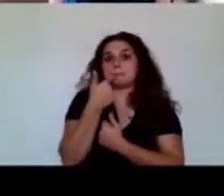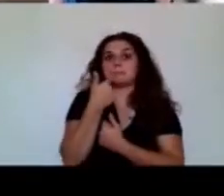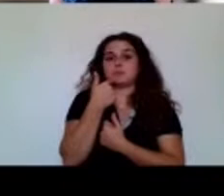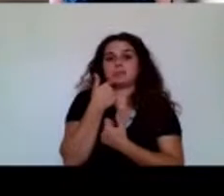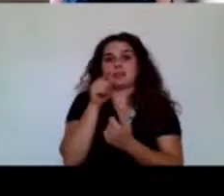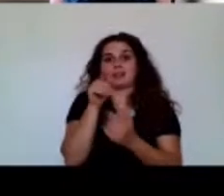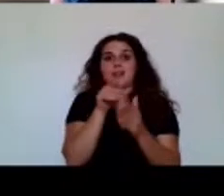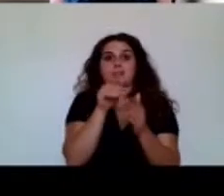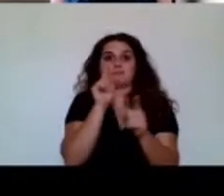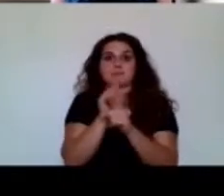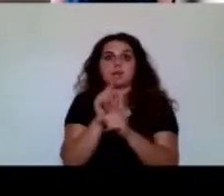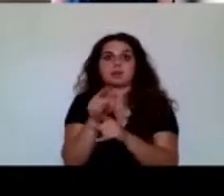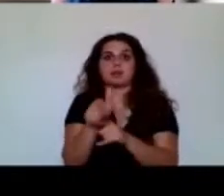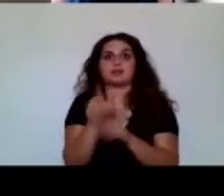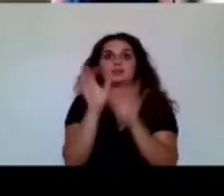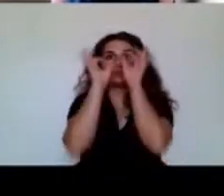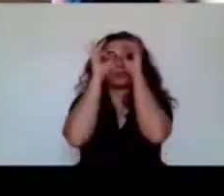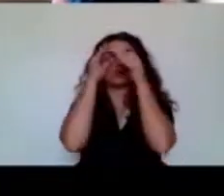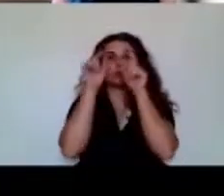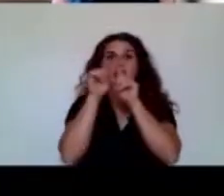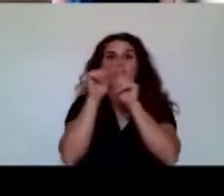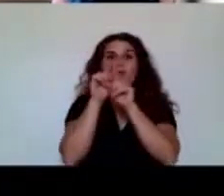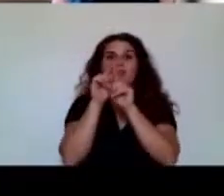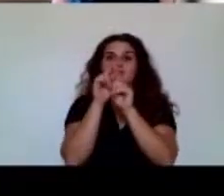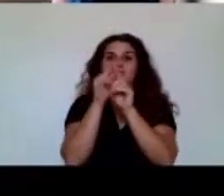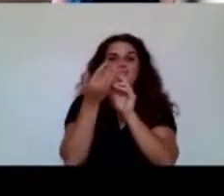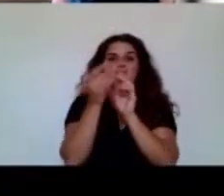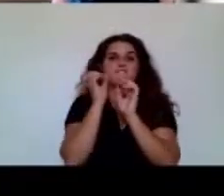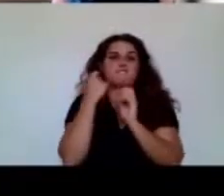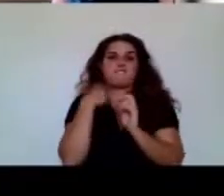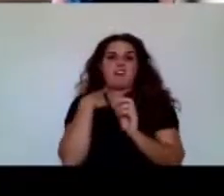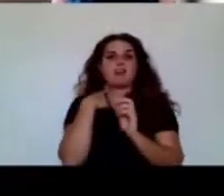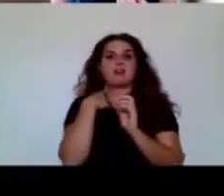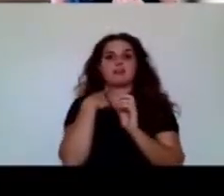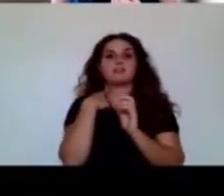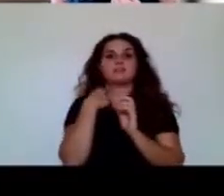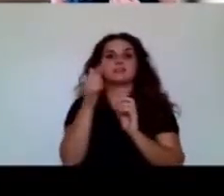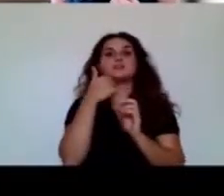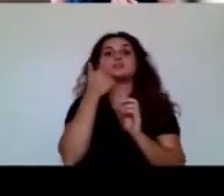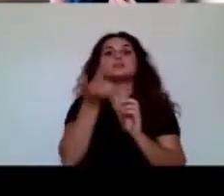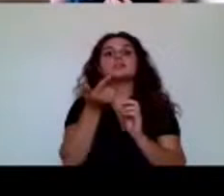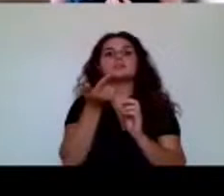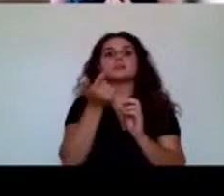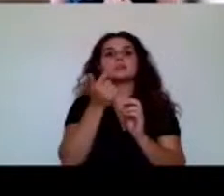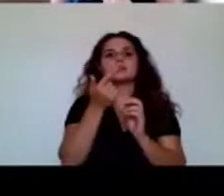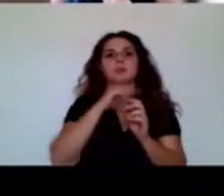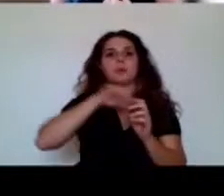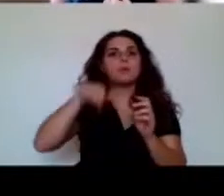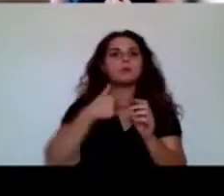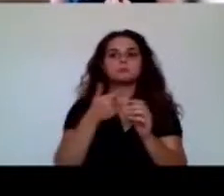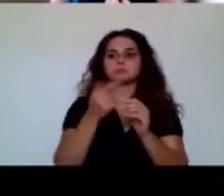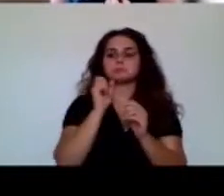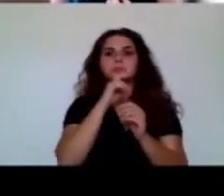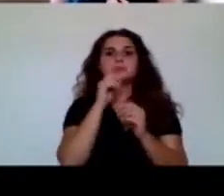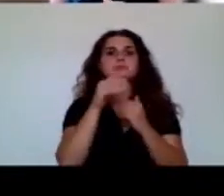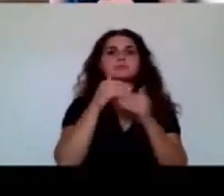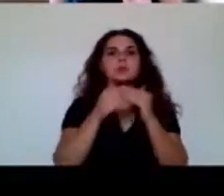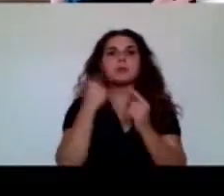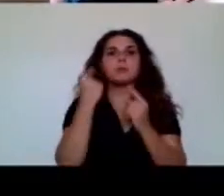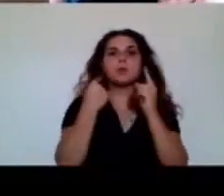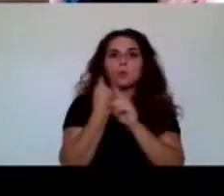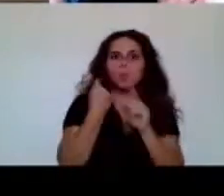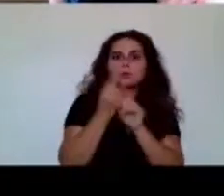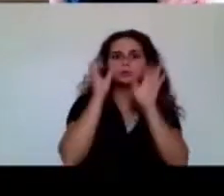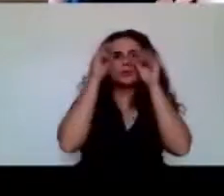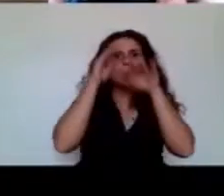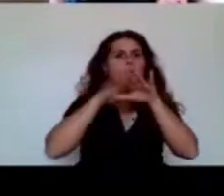that point that the goggles had stopped working. We've even had subjects tell us that we did something. We must have done something to the goggles because they